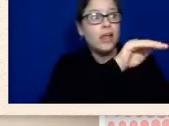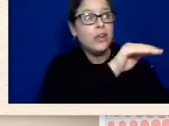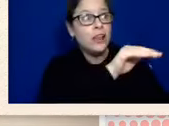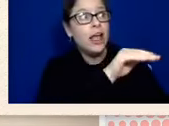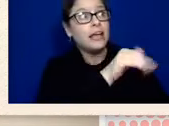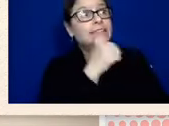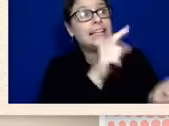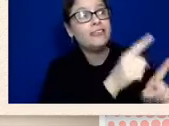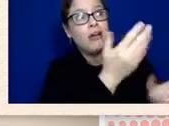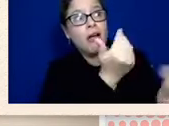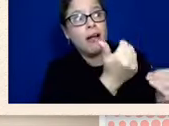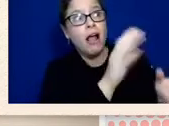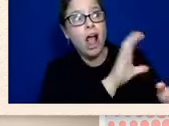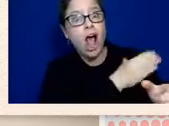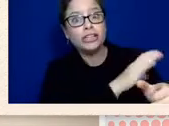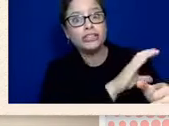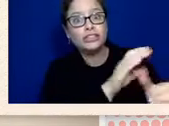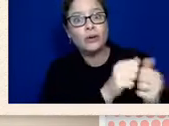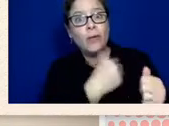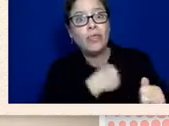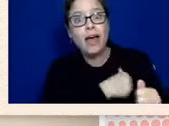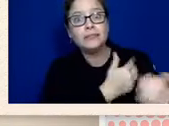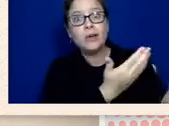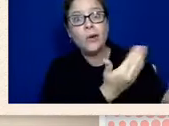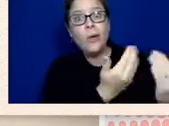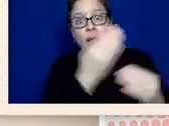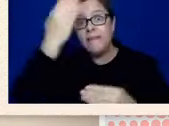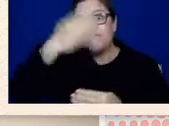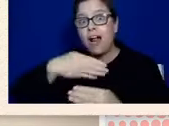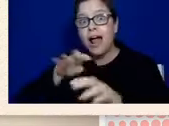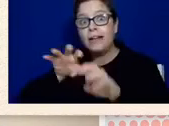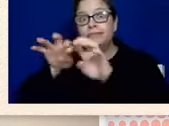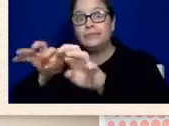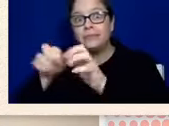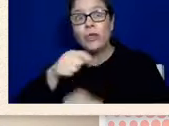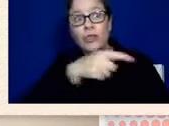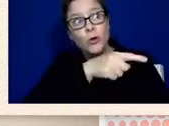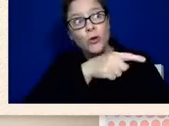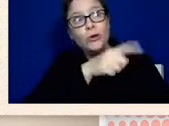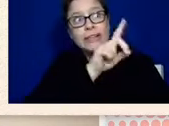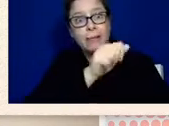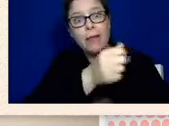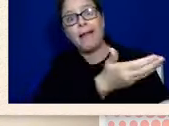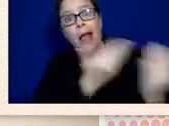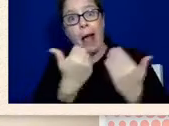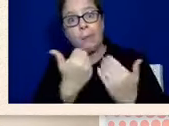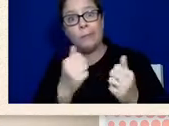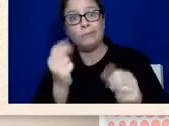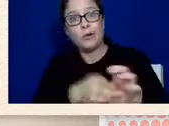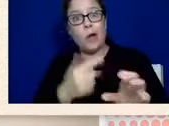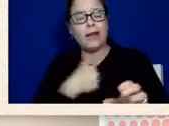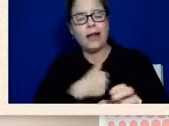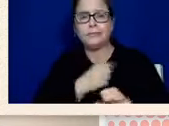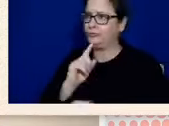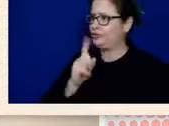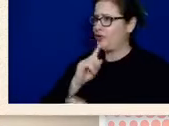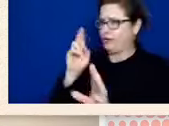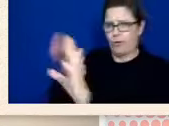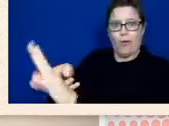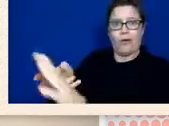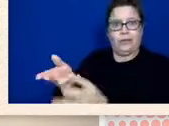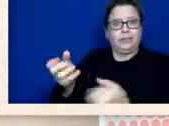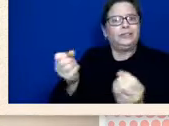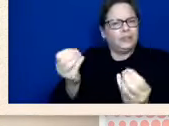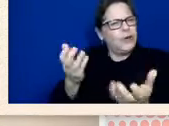you do, we can get closer up." And I'm like, "Sure." So I think that it could have been